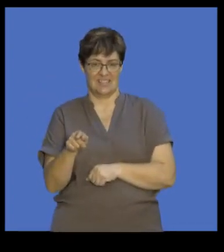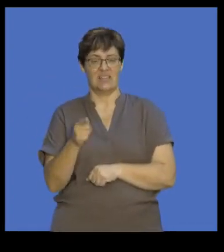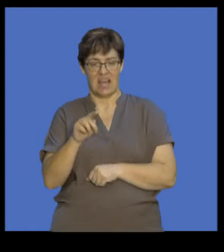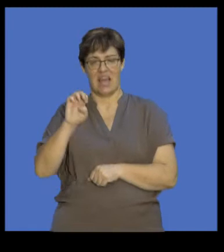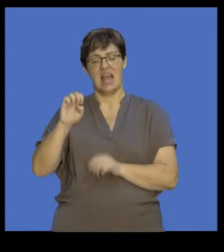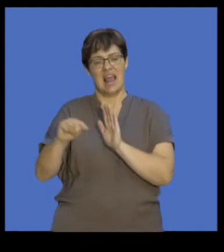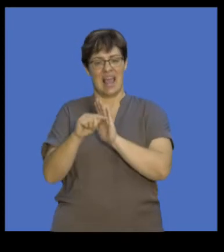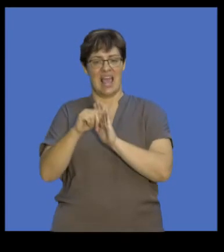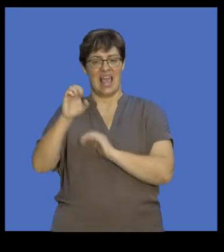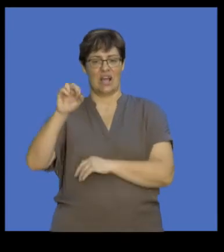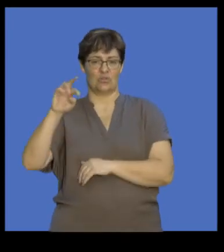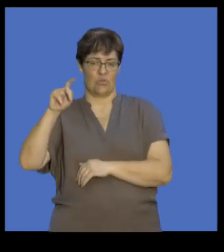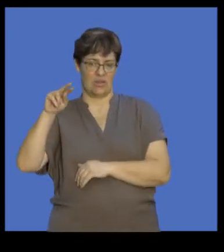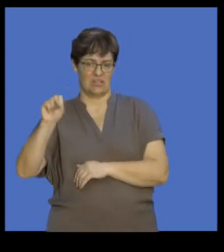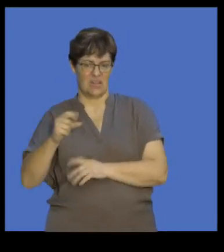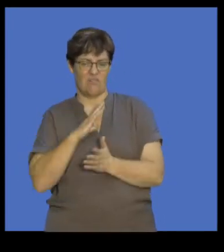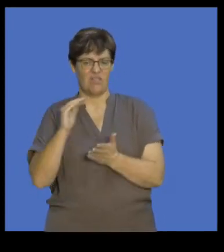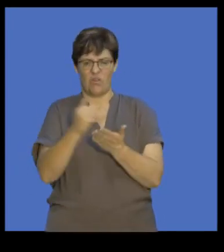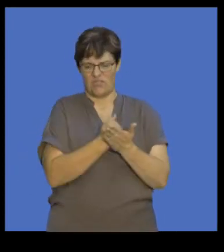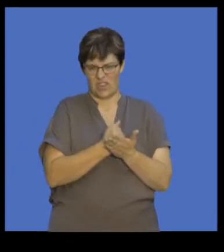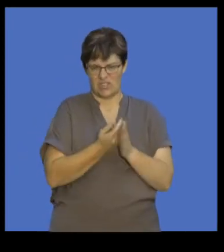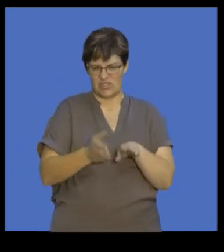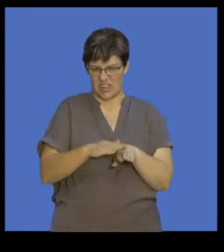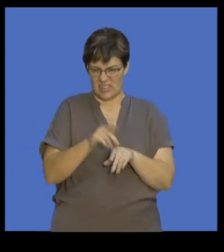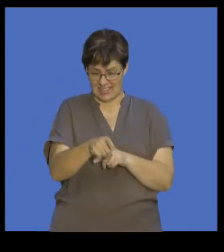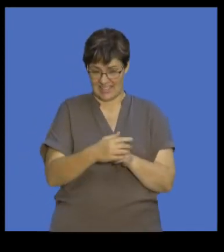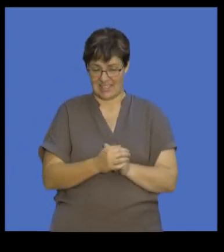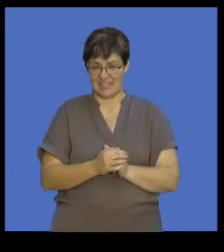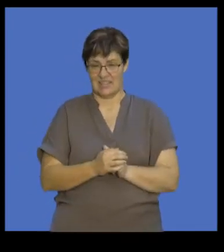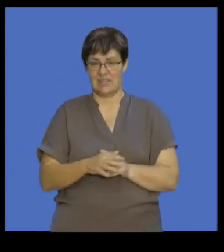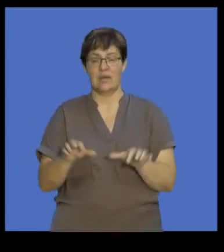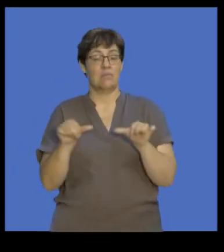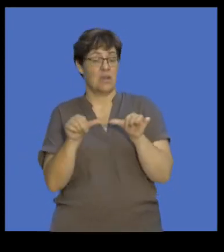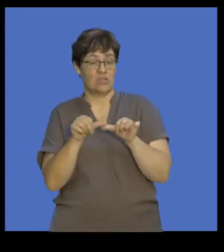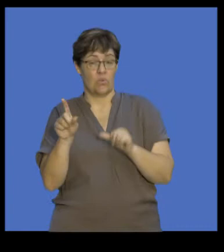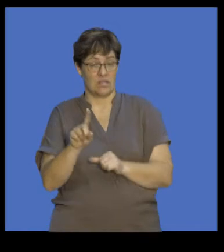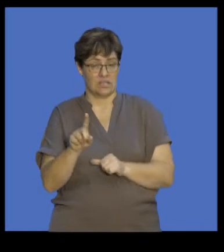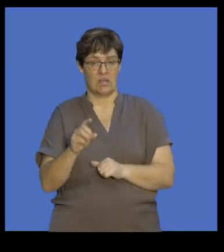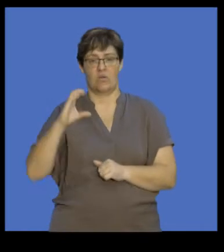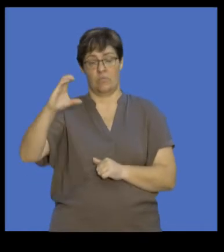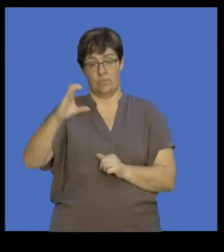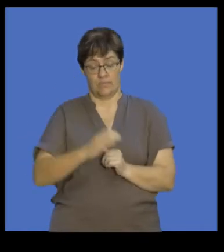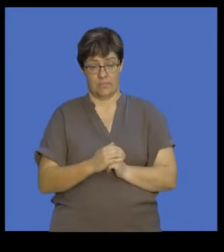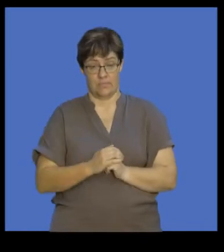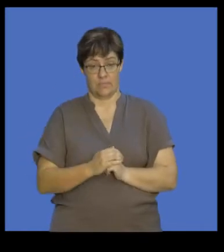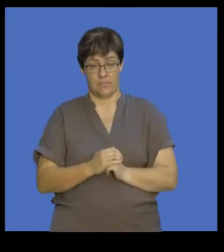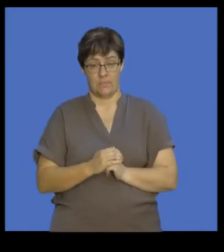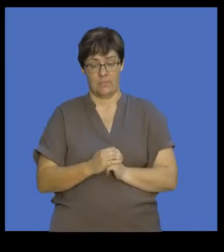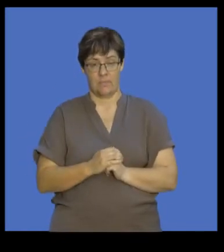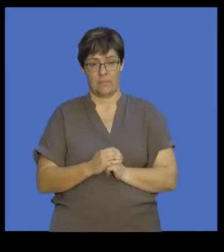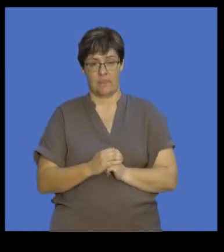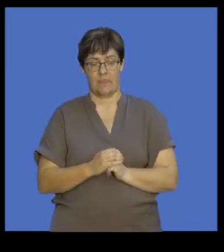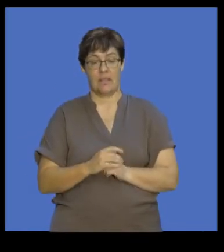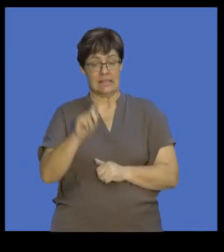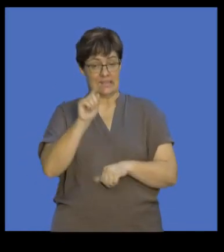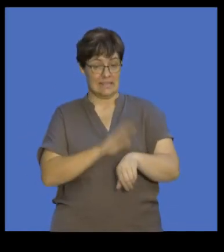is obviously electrons, okay? We know from conservation of charge. So then charge is measured in coulombs,